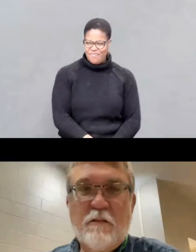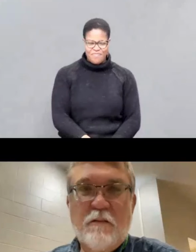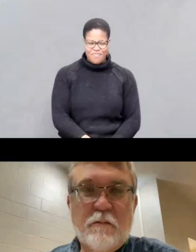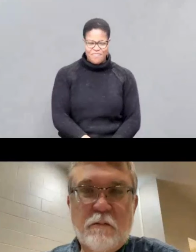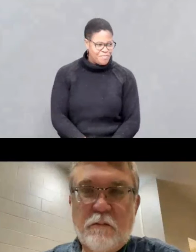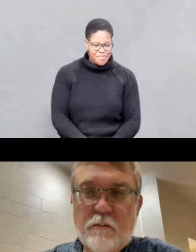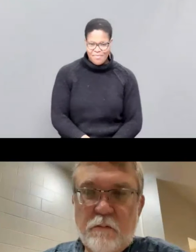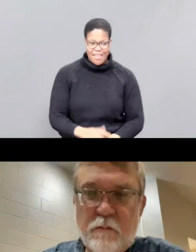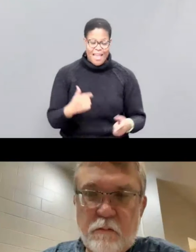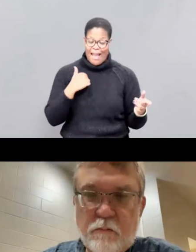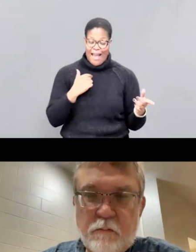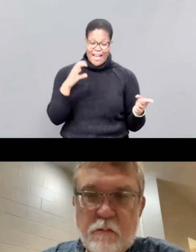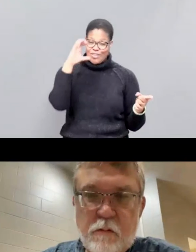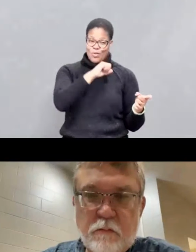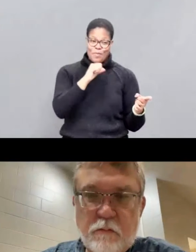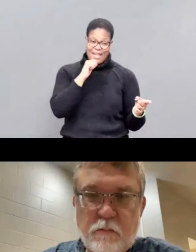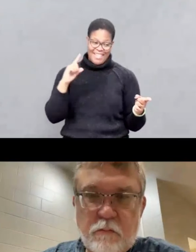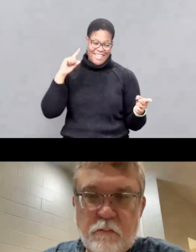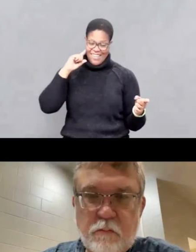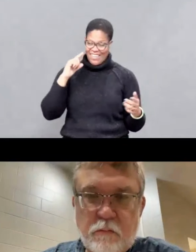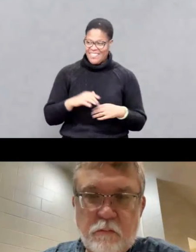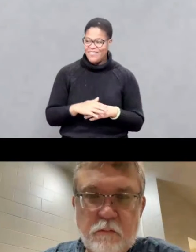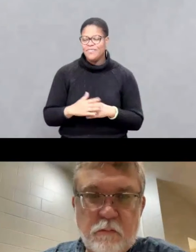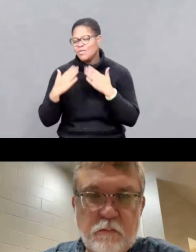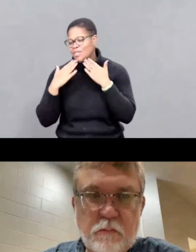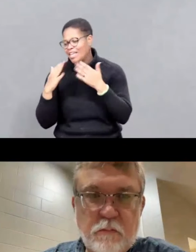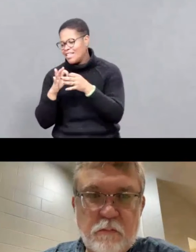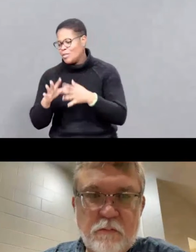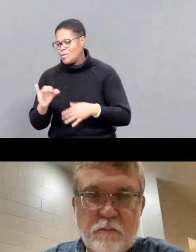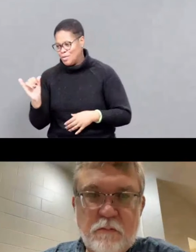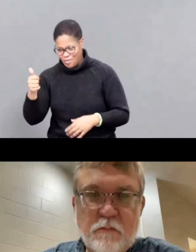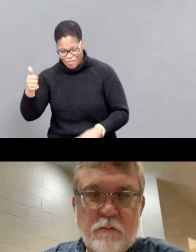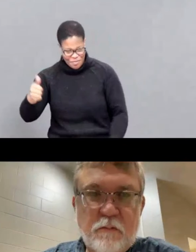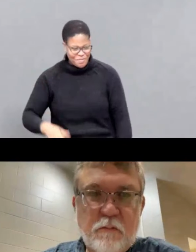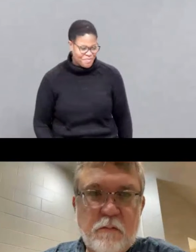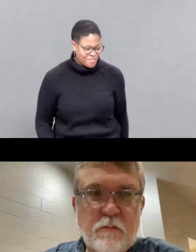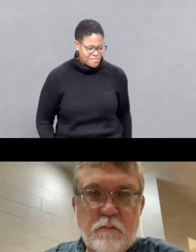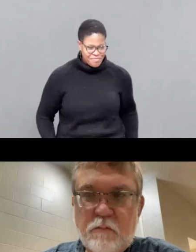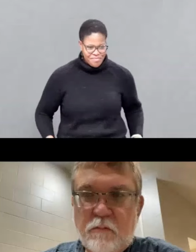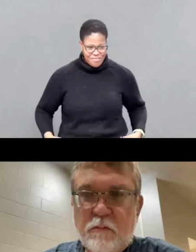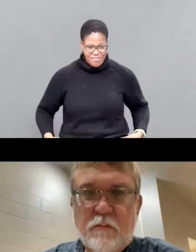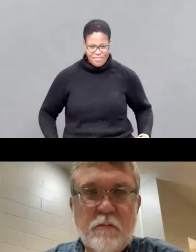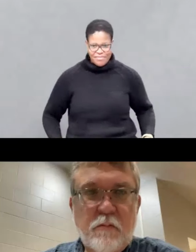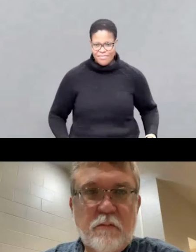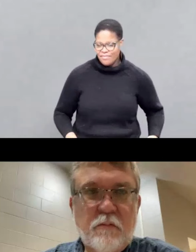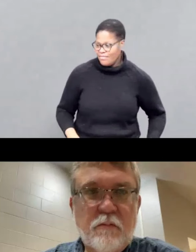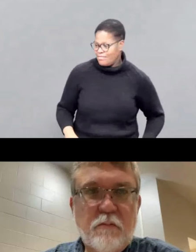I assumed, but I didn't hear it, so. And we thank the interpreters too, by the way.